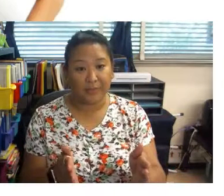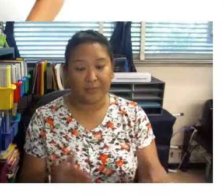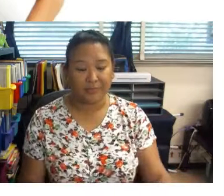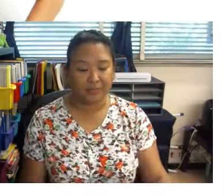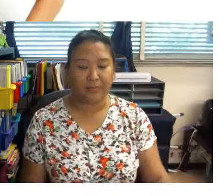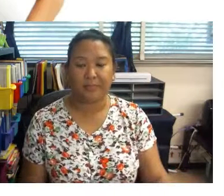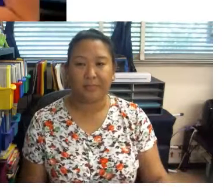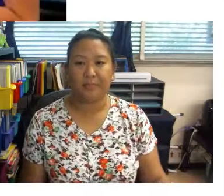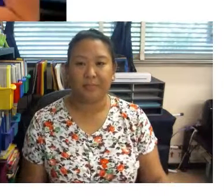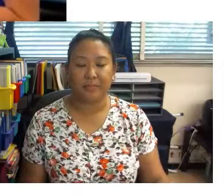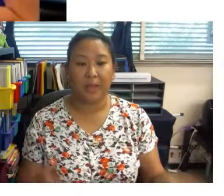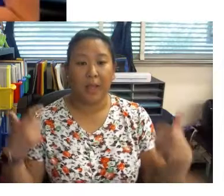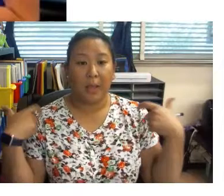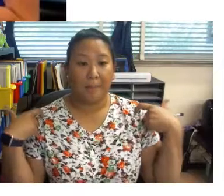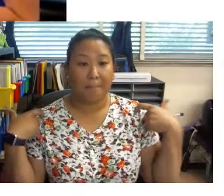slender,